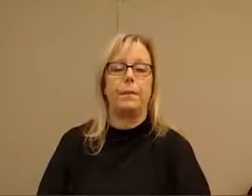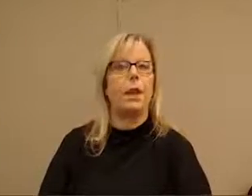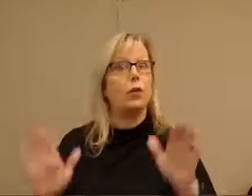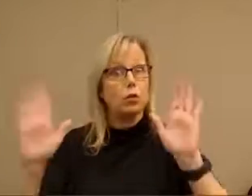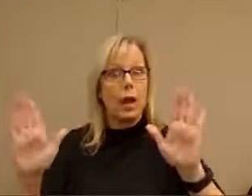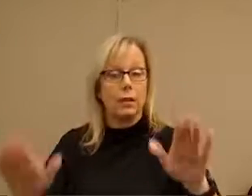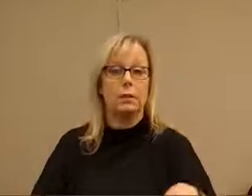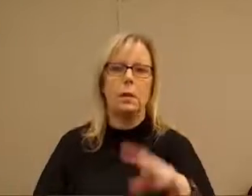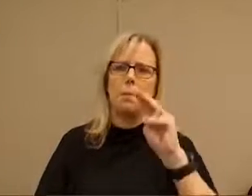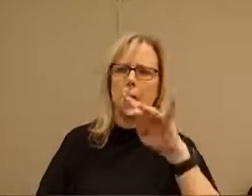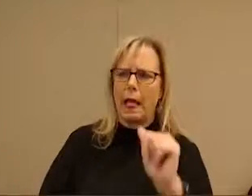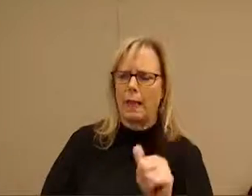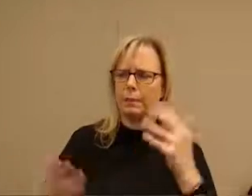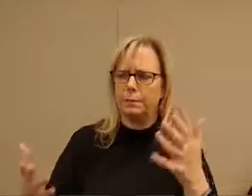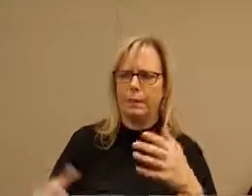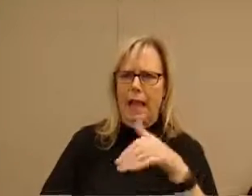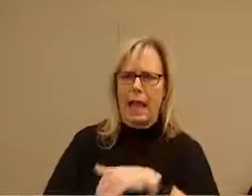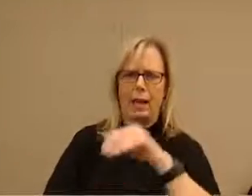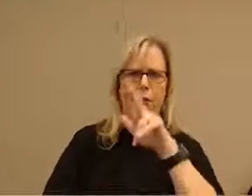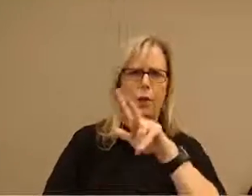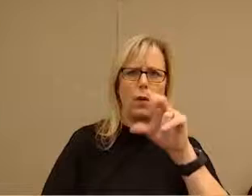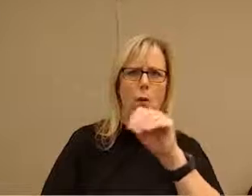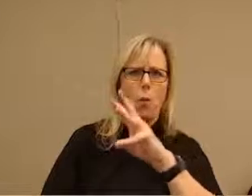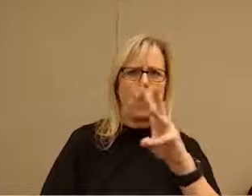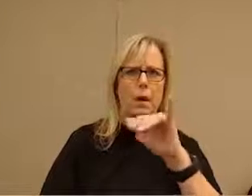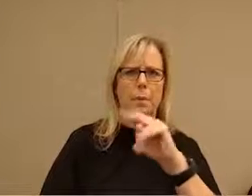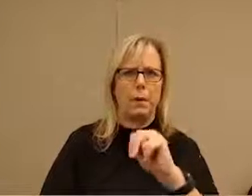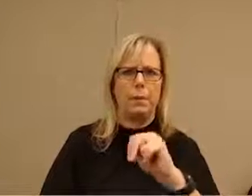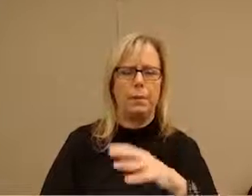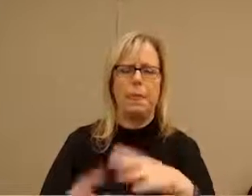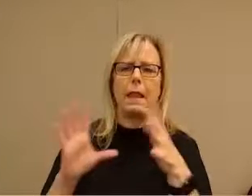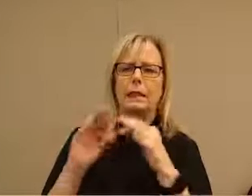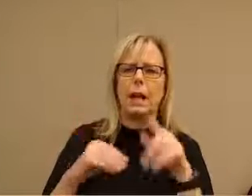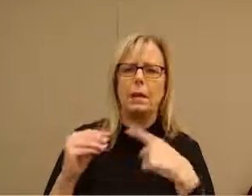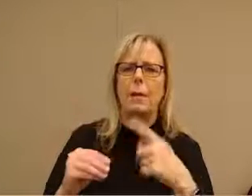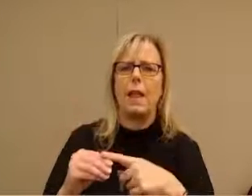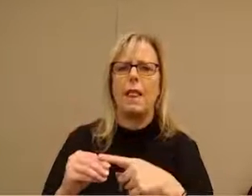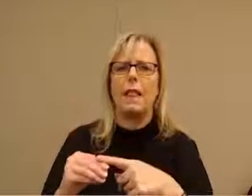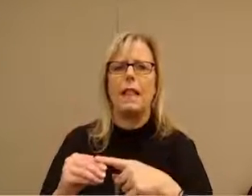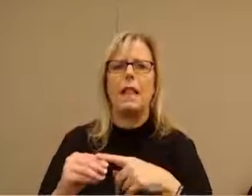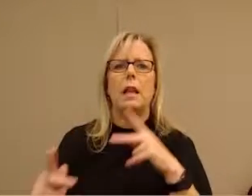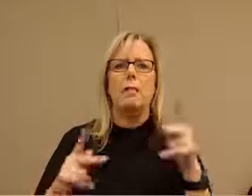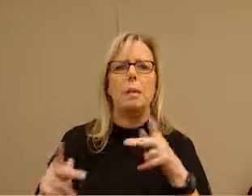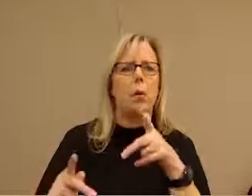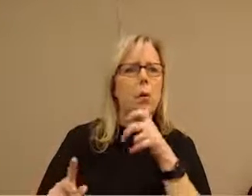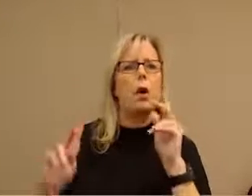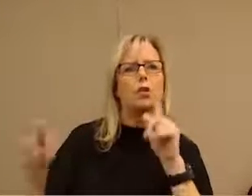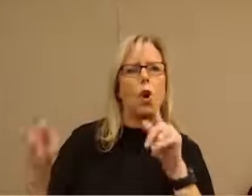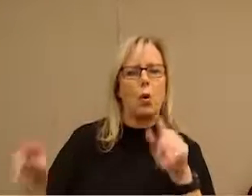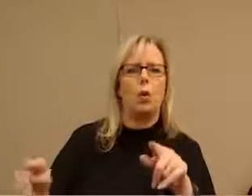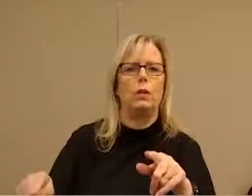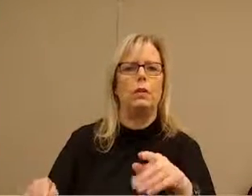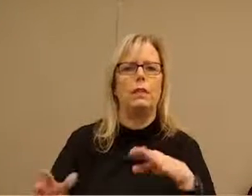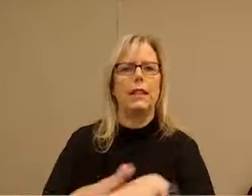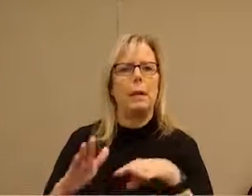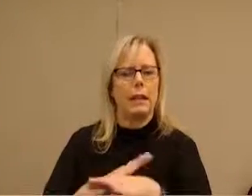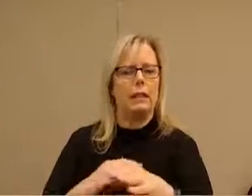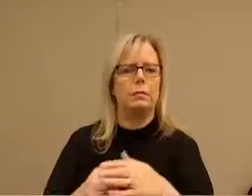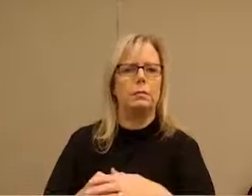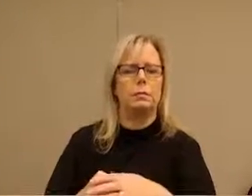Great. So Mila, at 330 West Main, talk about the clients that we're getting or the people that are coming in. Are